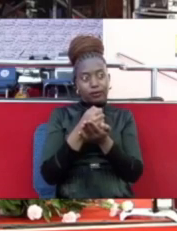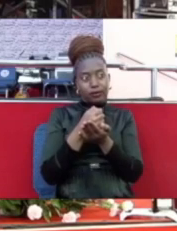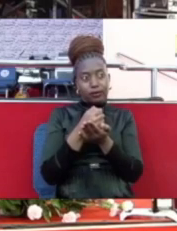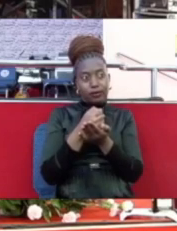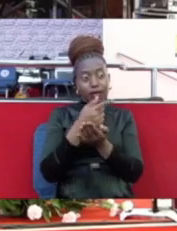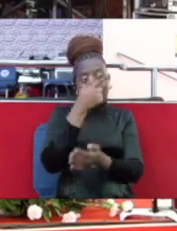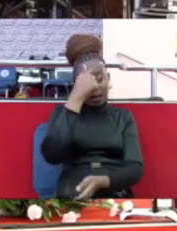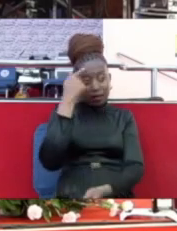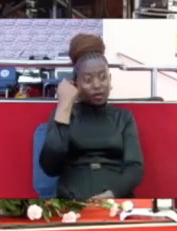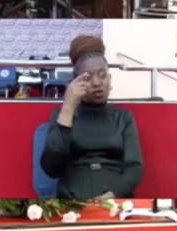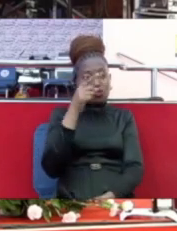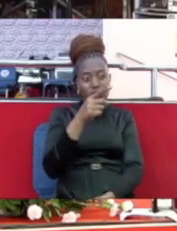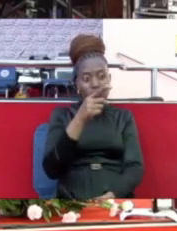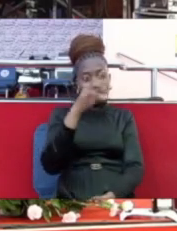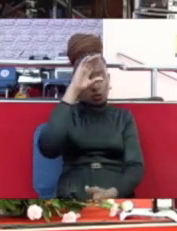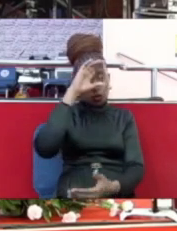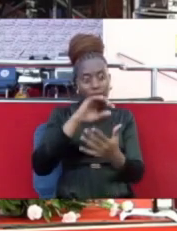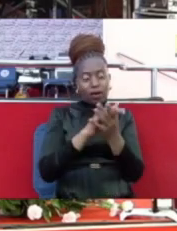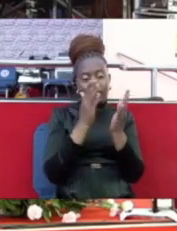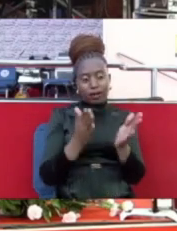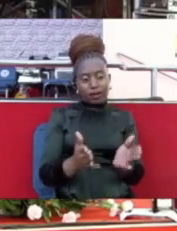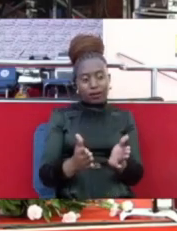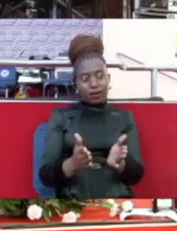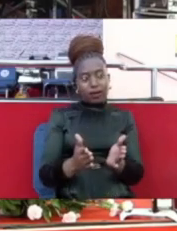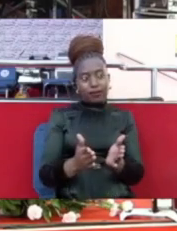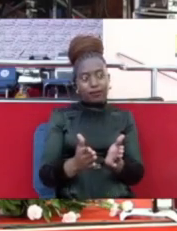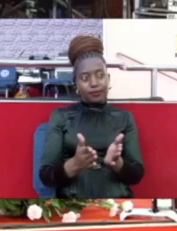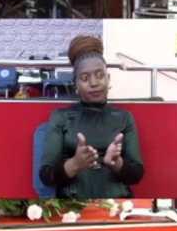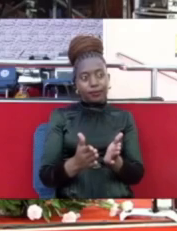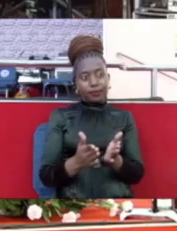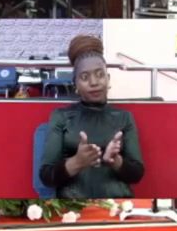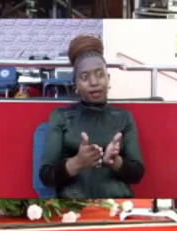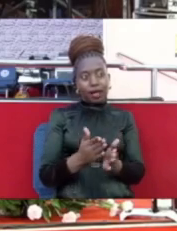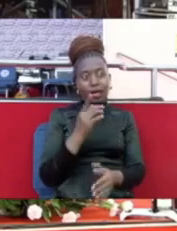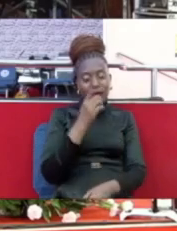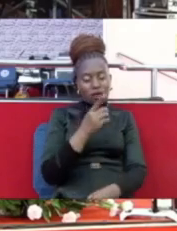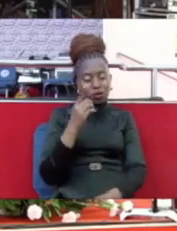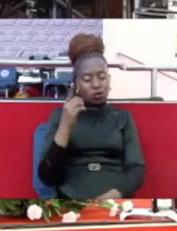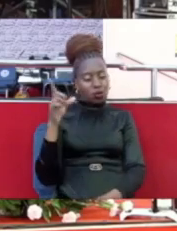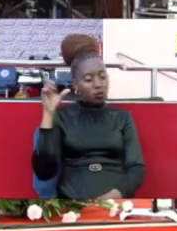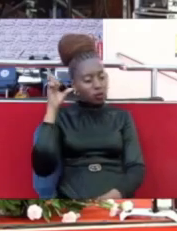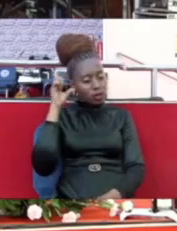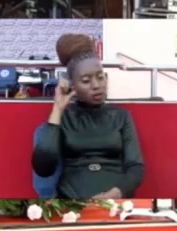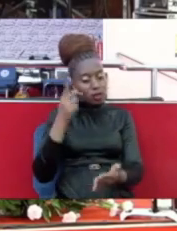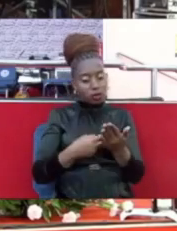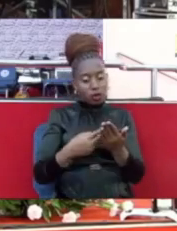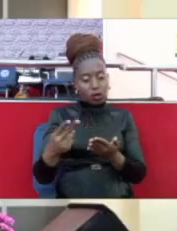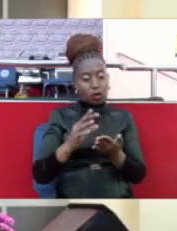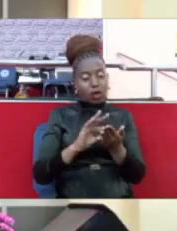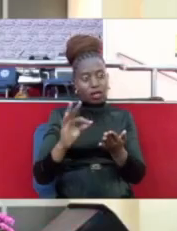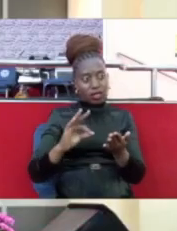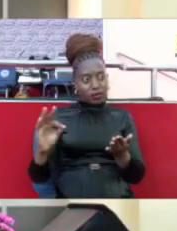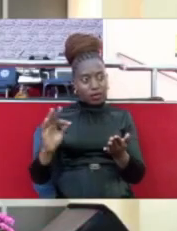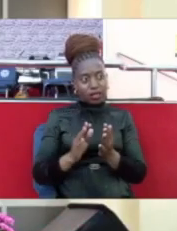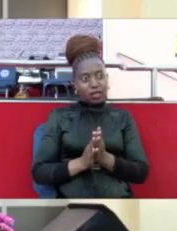you're a believer na kwa sababu wewe unaamini, and sensitive to the Holy Spirit, na unasikia sauti ya Roho Mtakatifu, he might